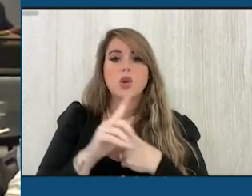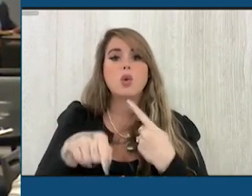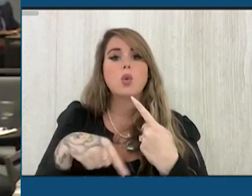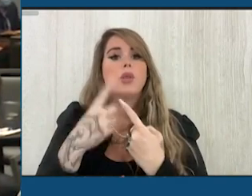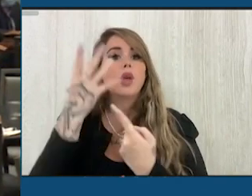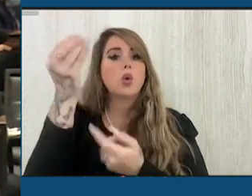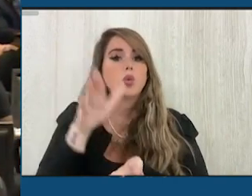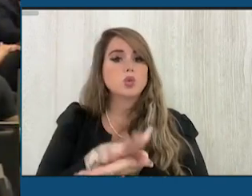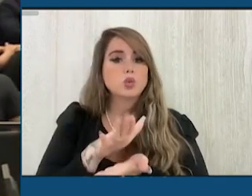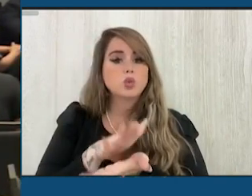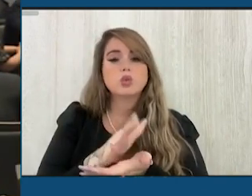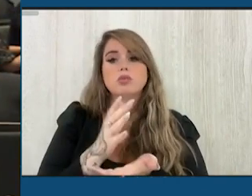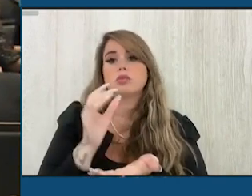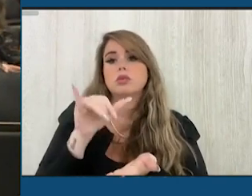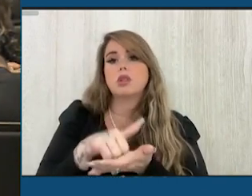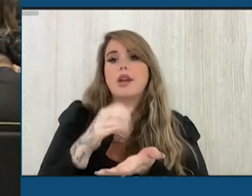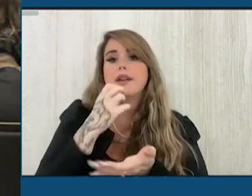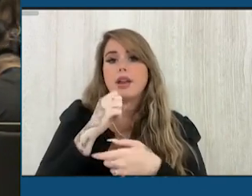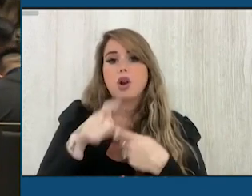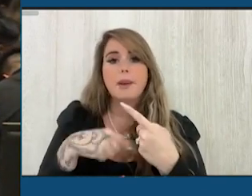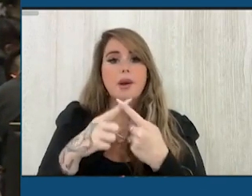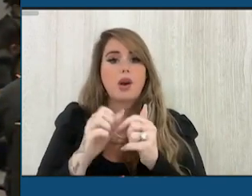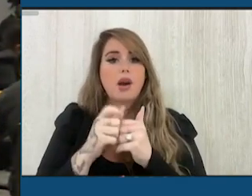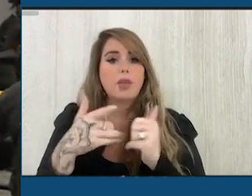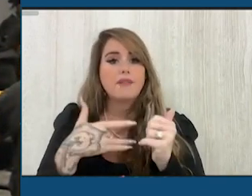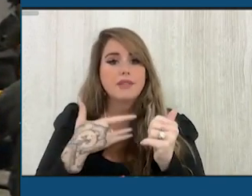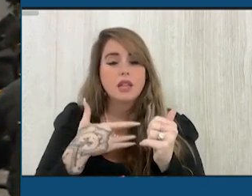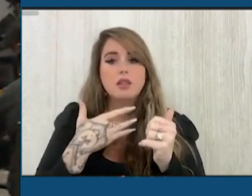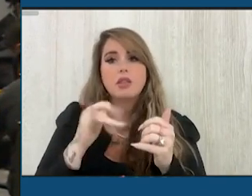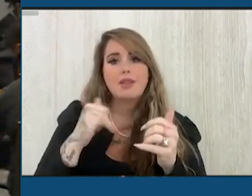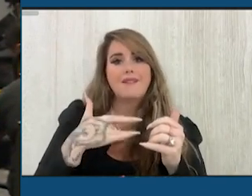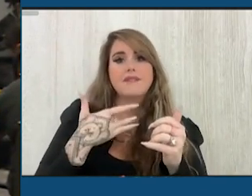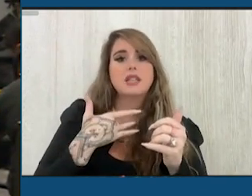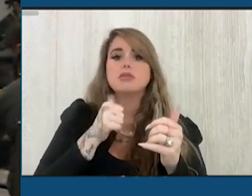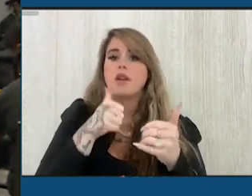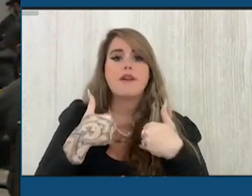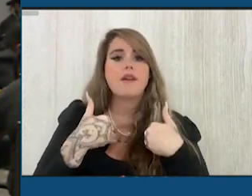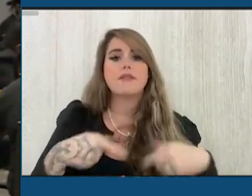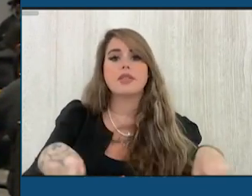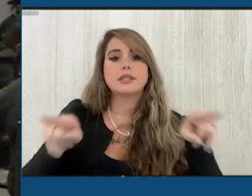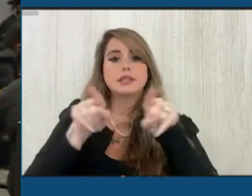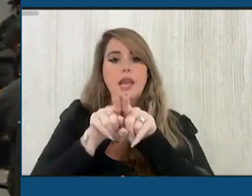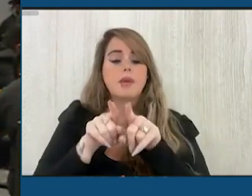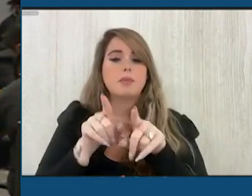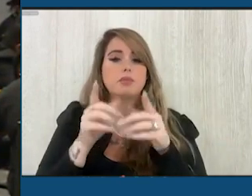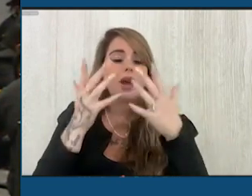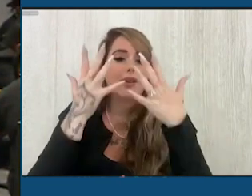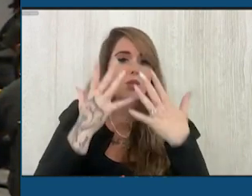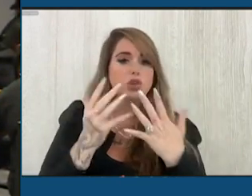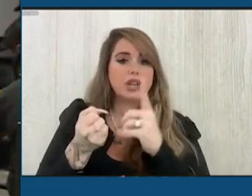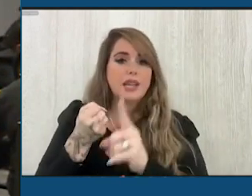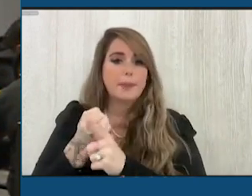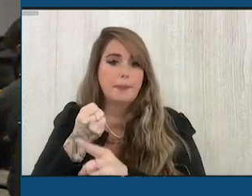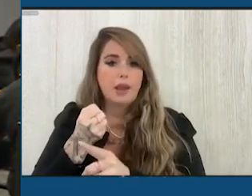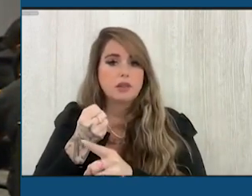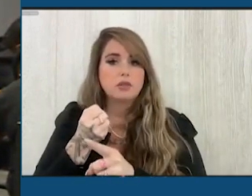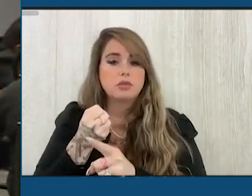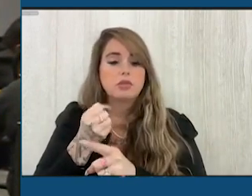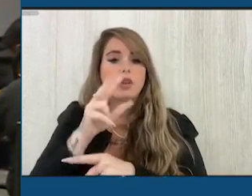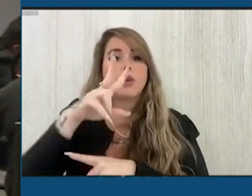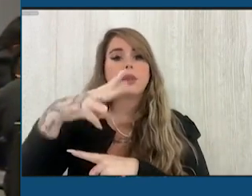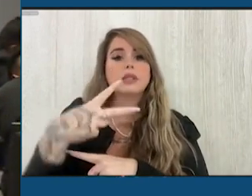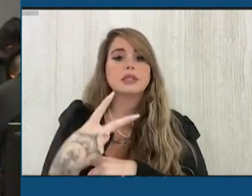schools that care about how they feel, those feelings don't have the same unfortunate impact. The second is